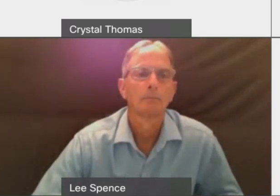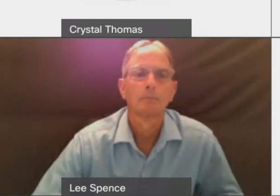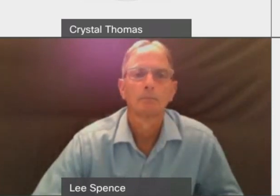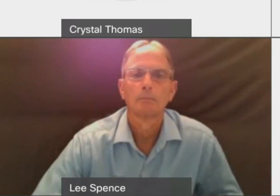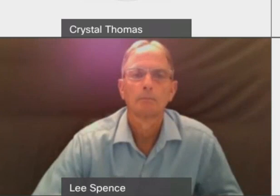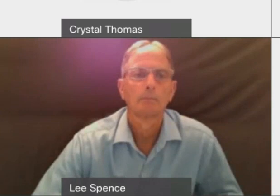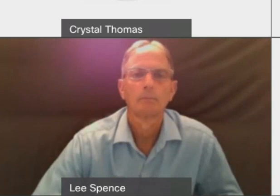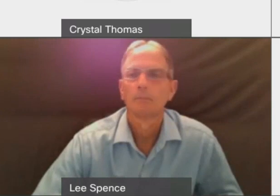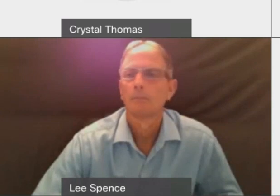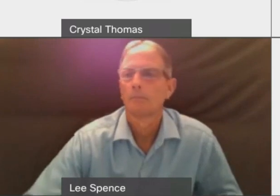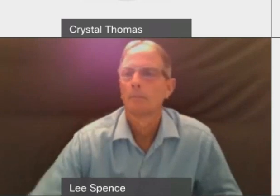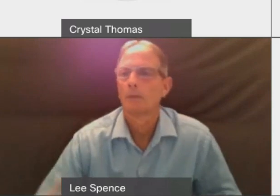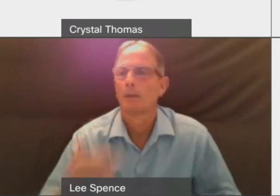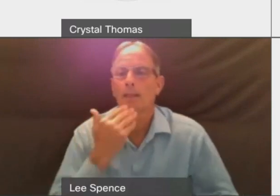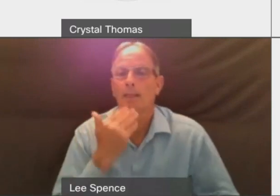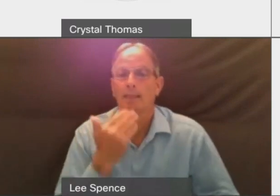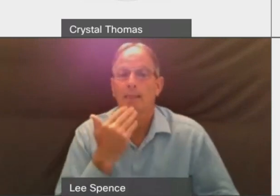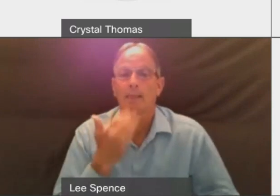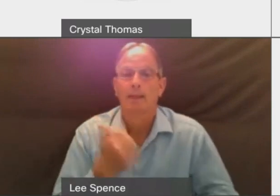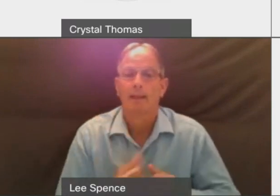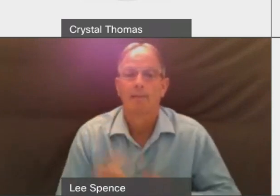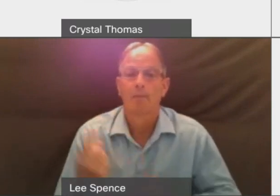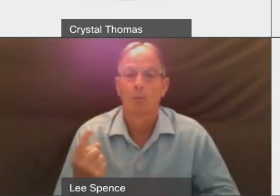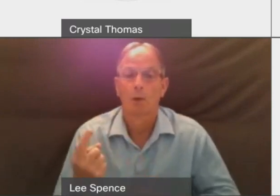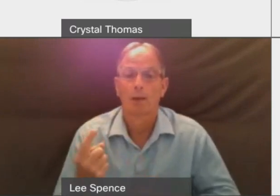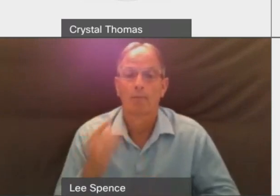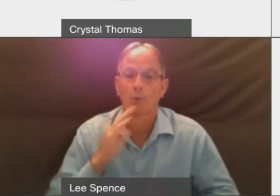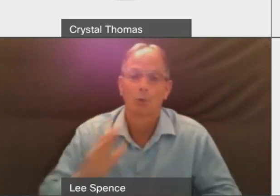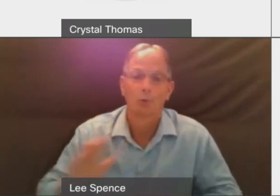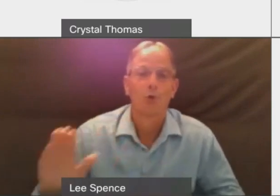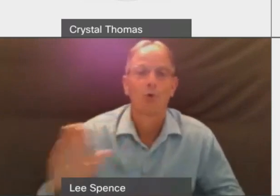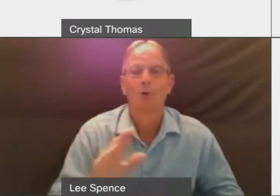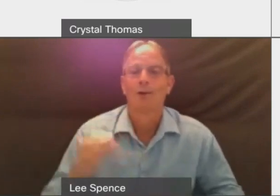Okay, well, thanks to everyone for all of your input